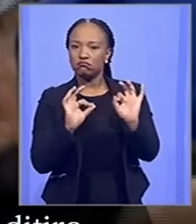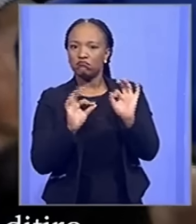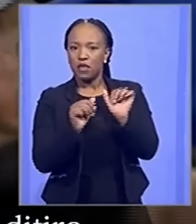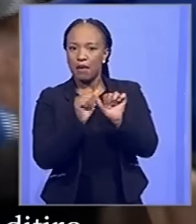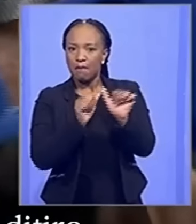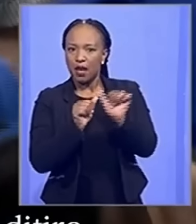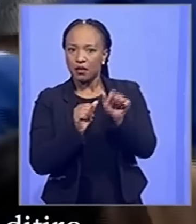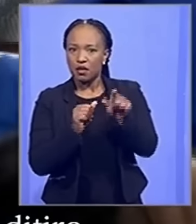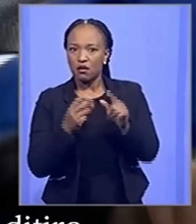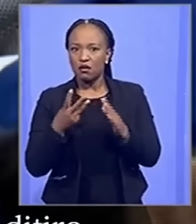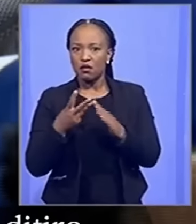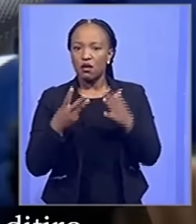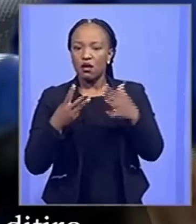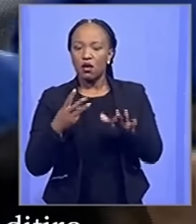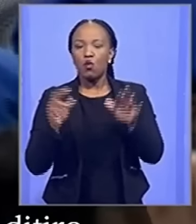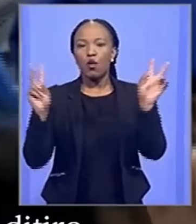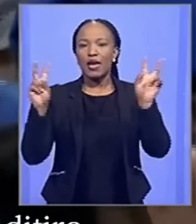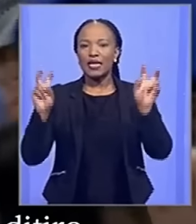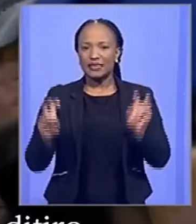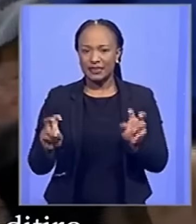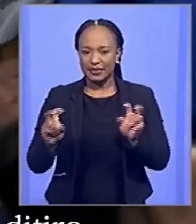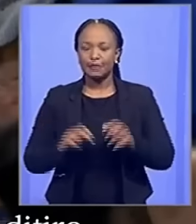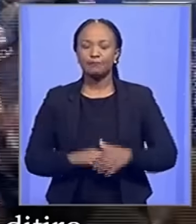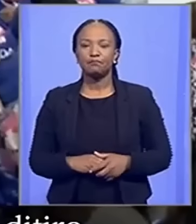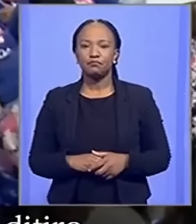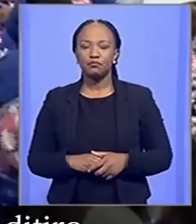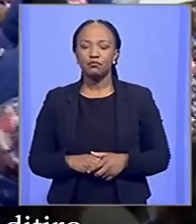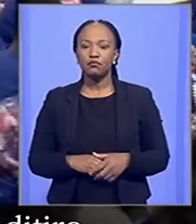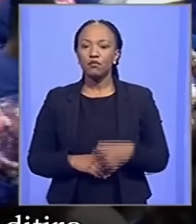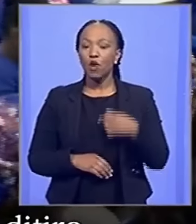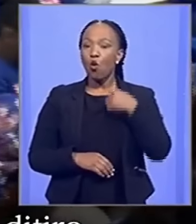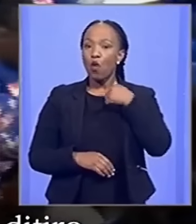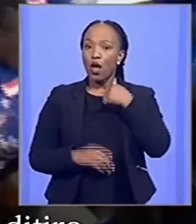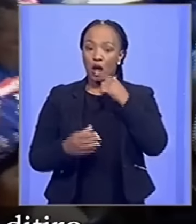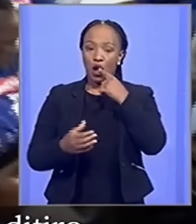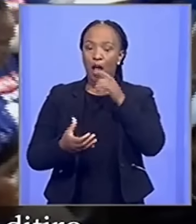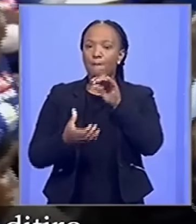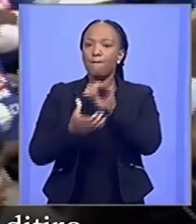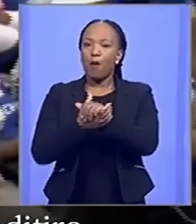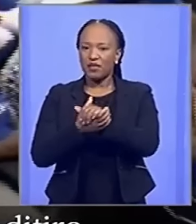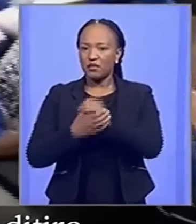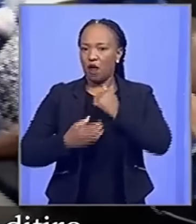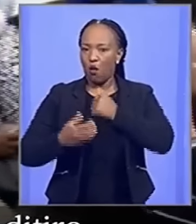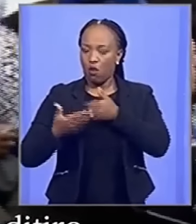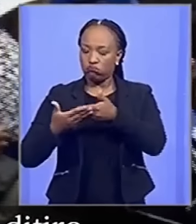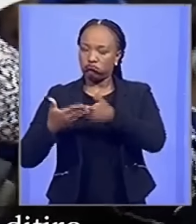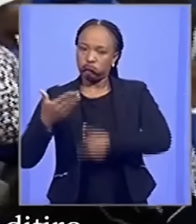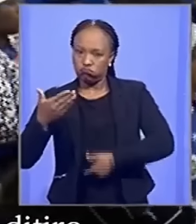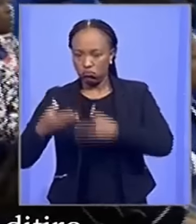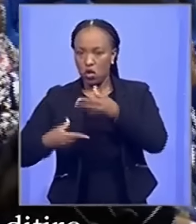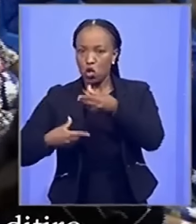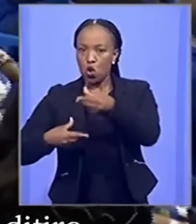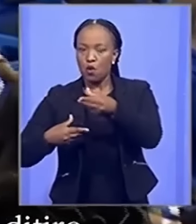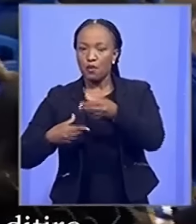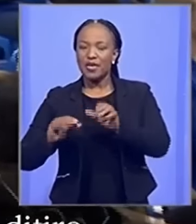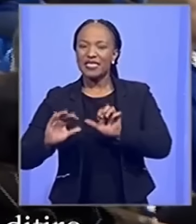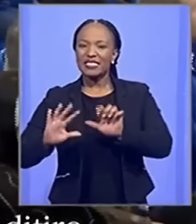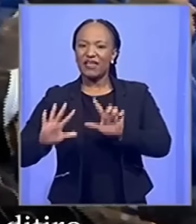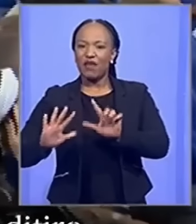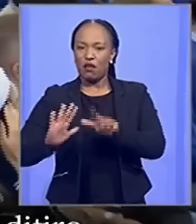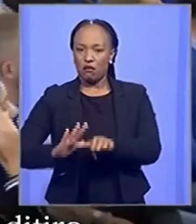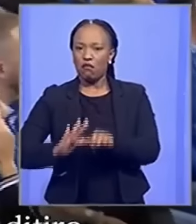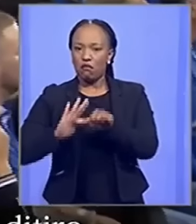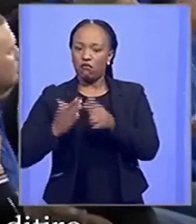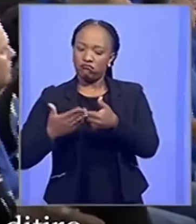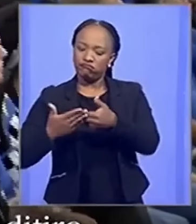e e rulagantsweng ya motlakase. Our key manifesto pledges are mainly around the 7 key things that we've got to get right in South Africa if we're